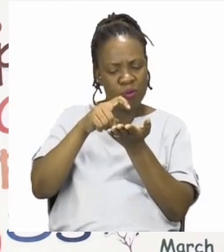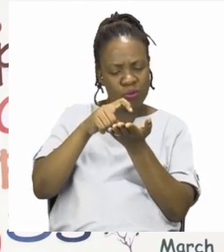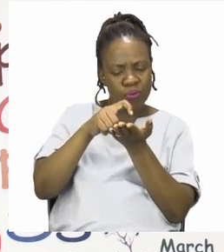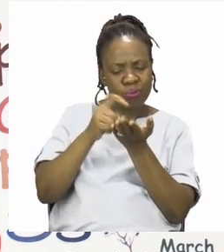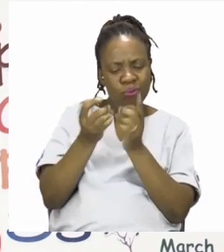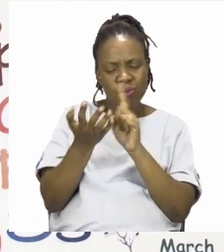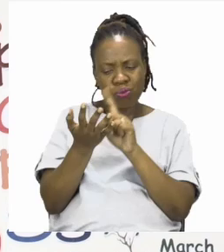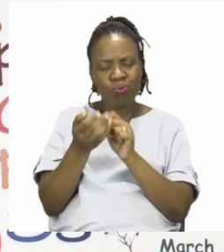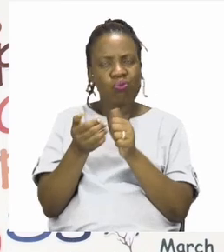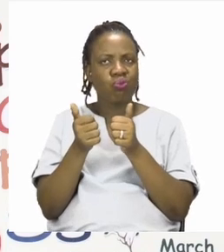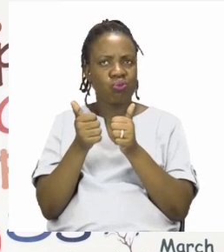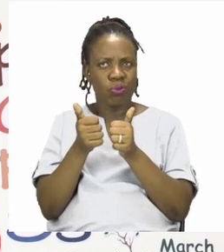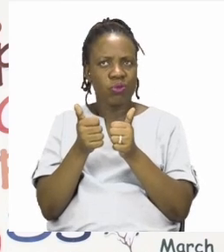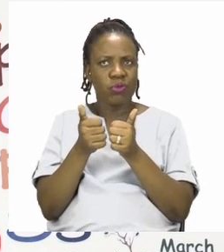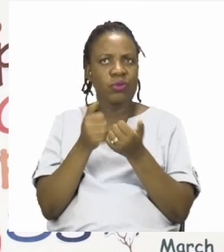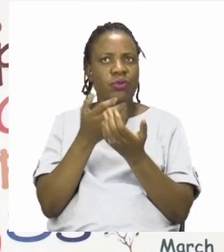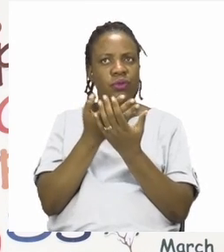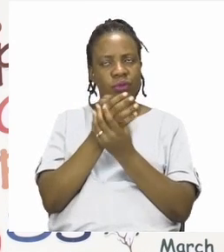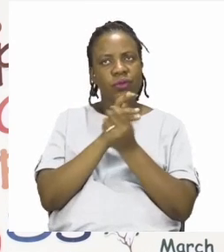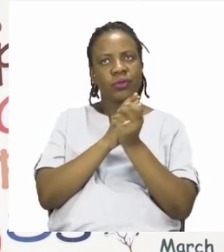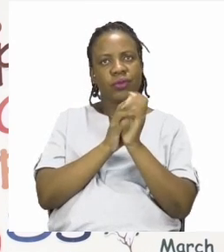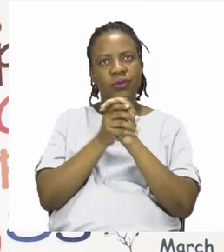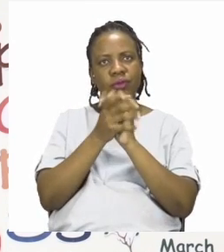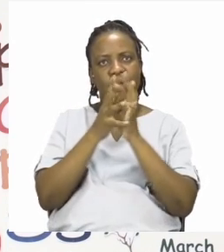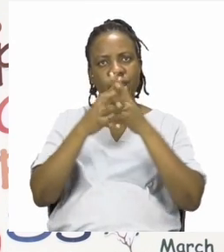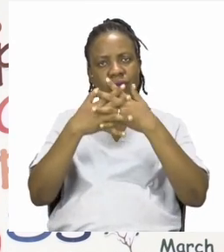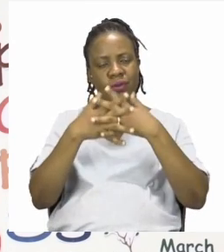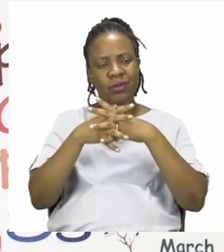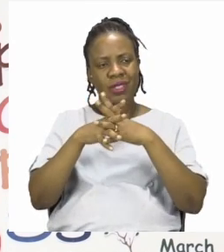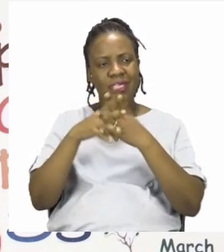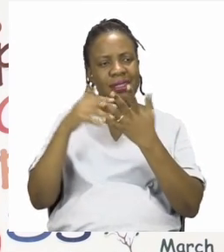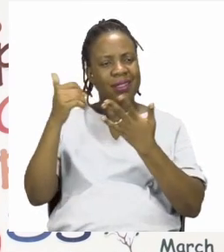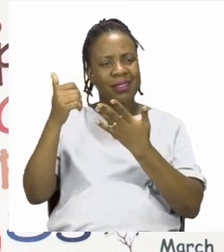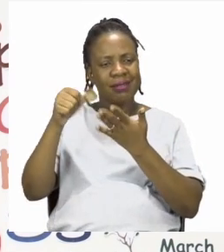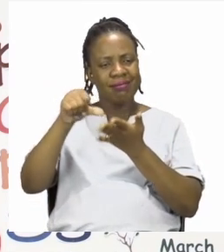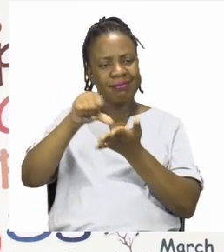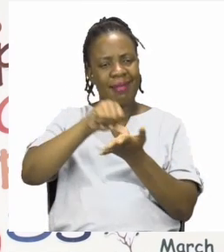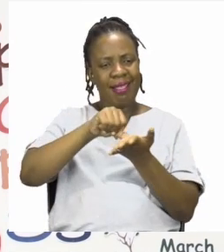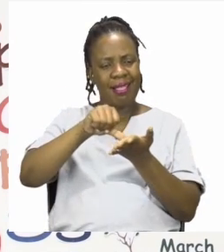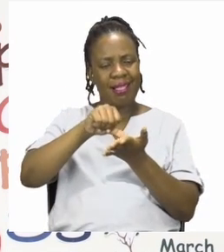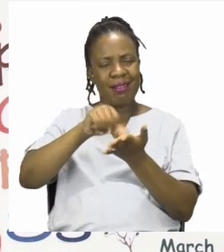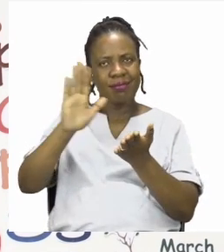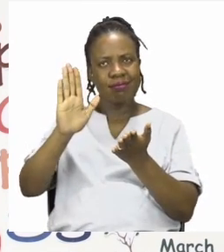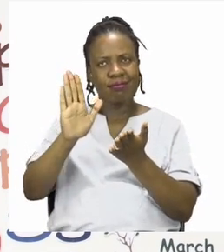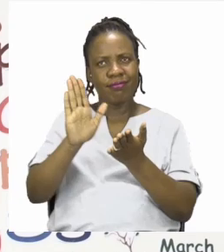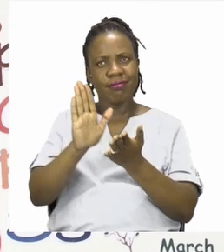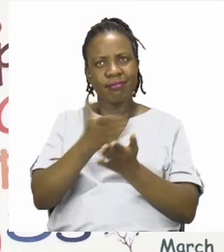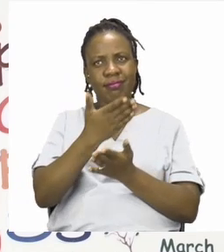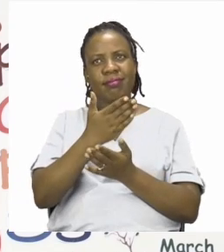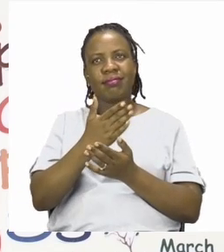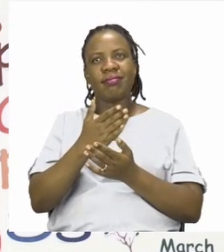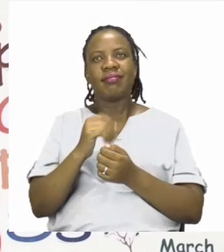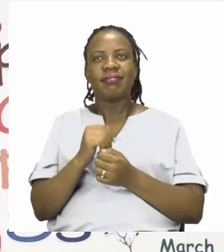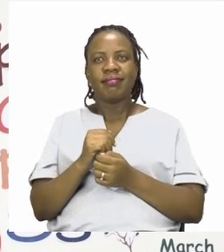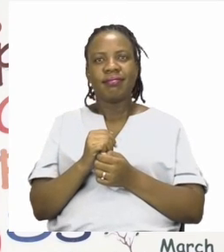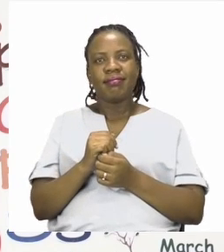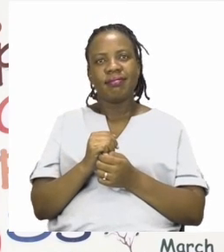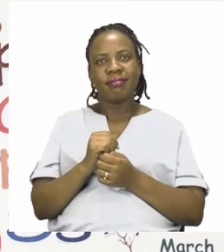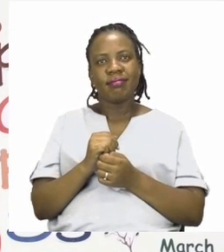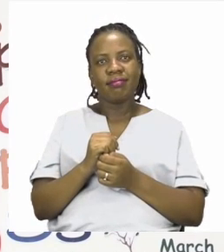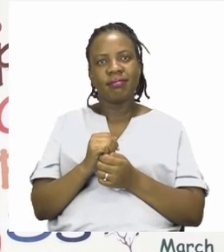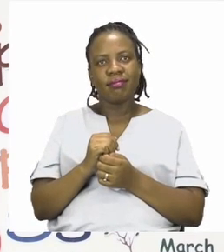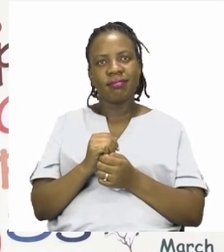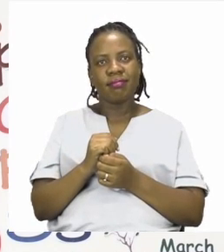on your hands so that you can get rid of all the nasty germs. Now, before we go